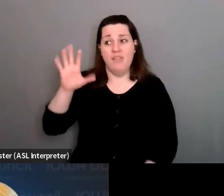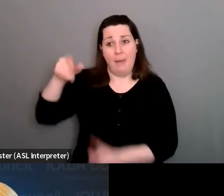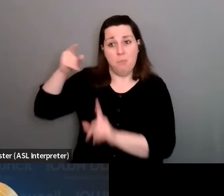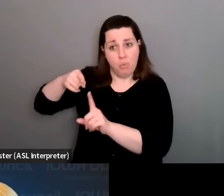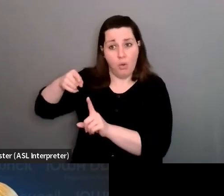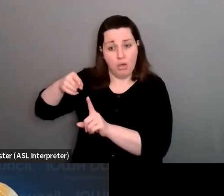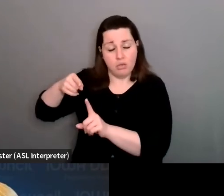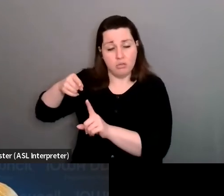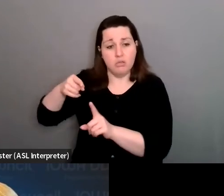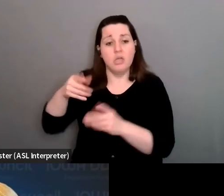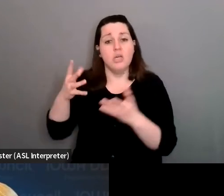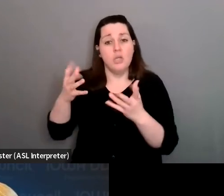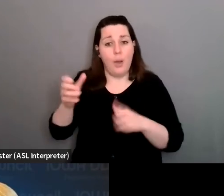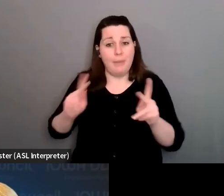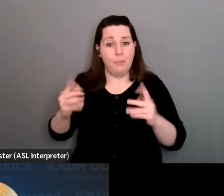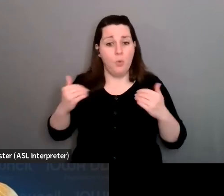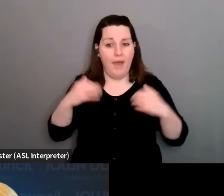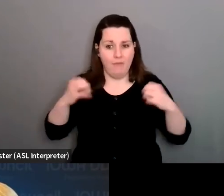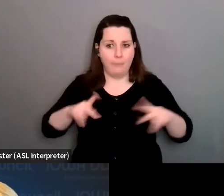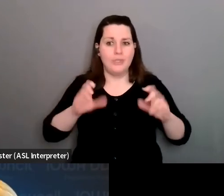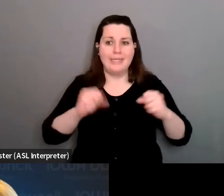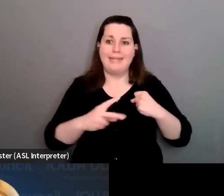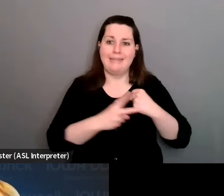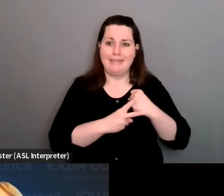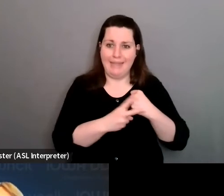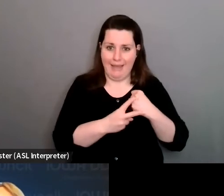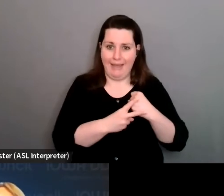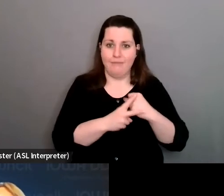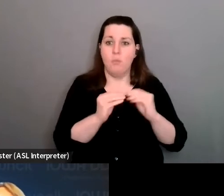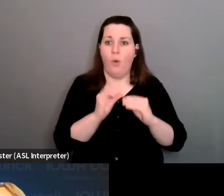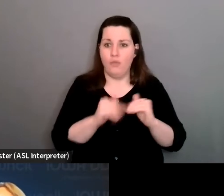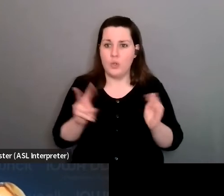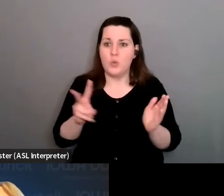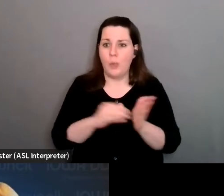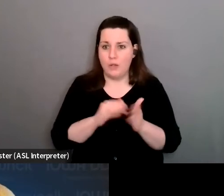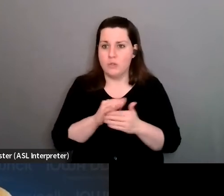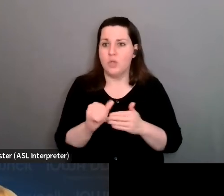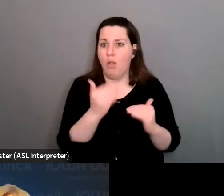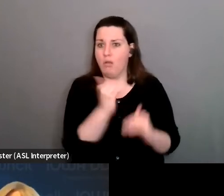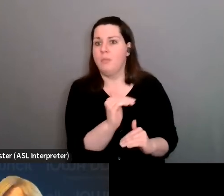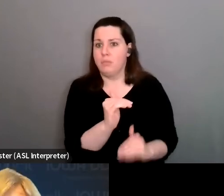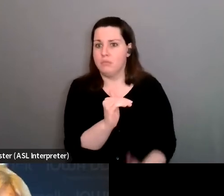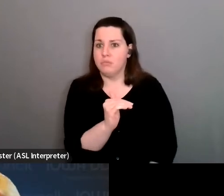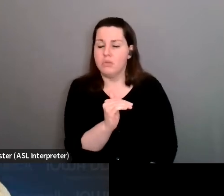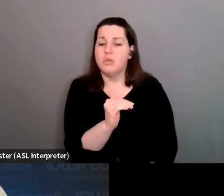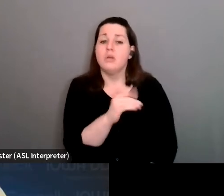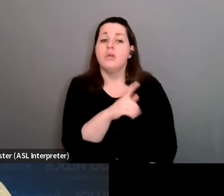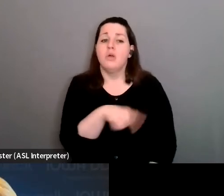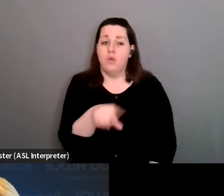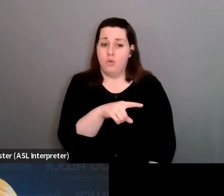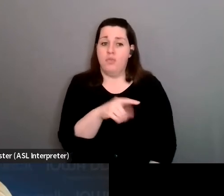to give people the opportunity to save over that $2,000 limit right now. So they have